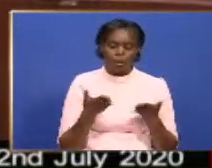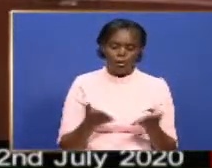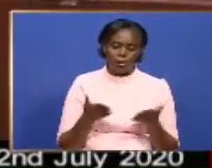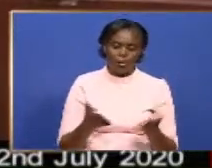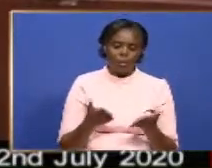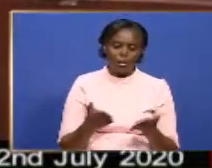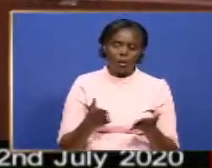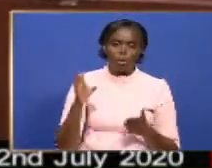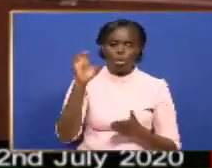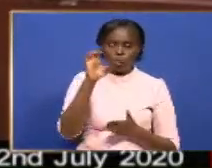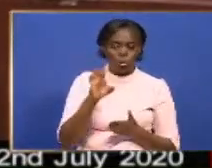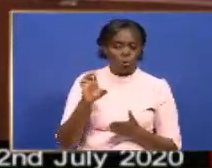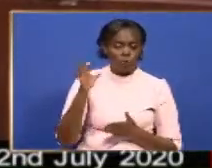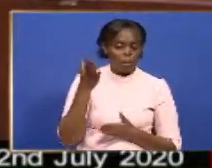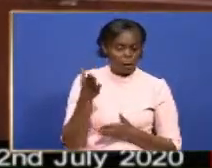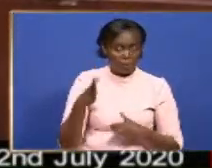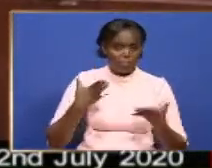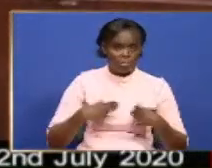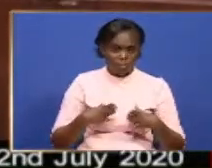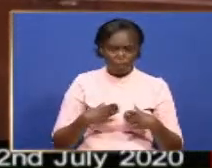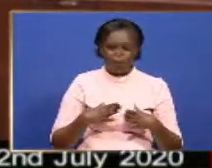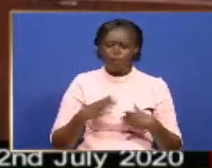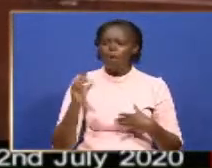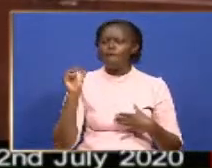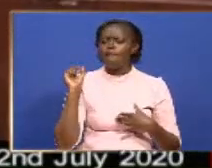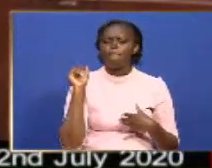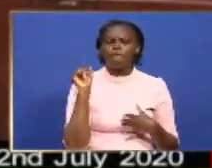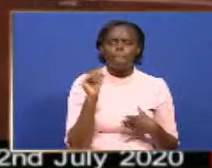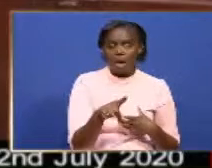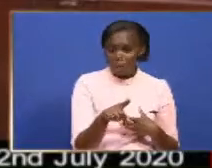the Europeans are far away from that